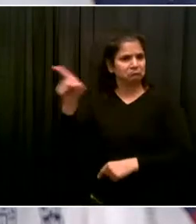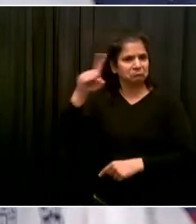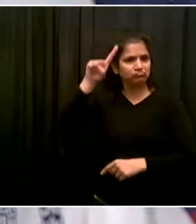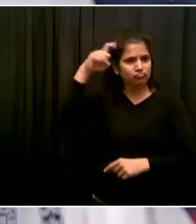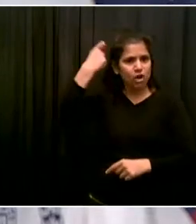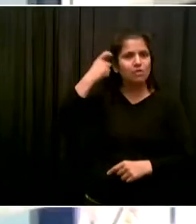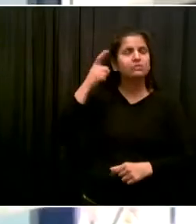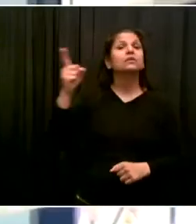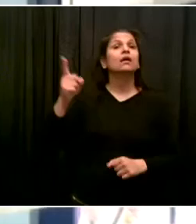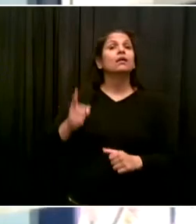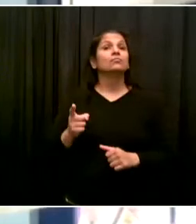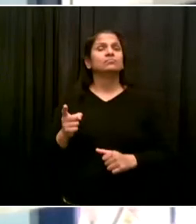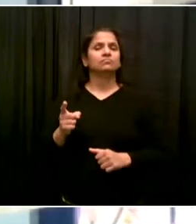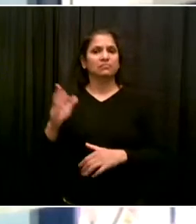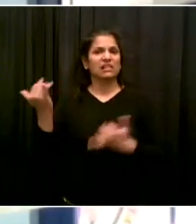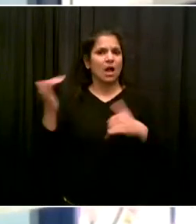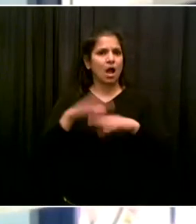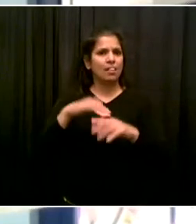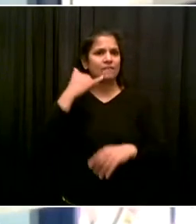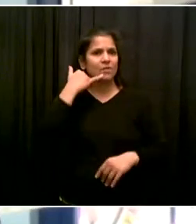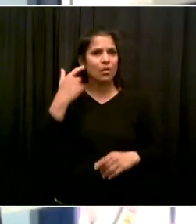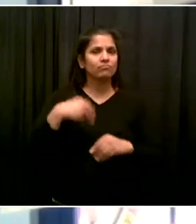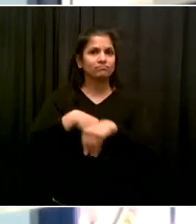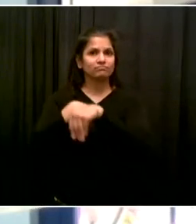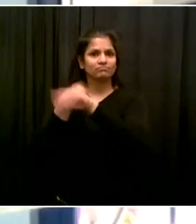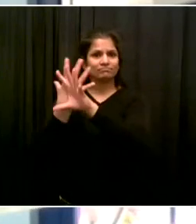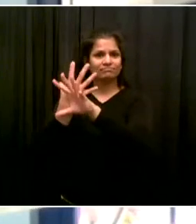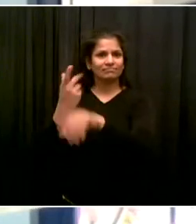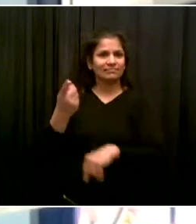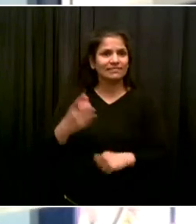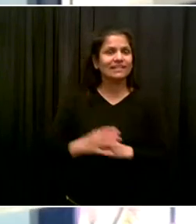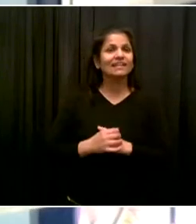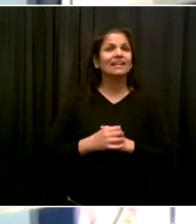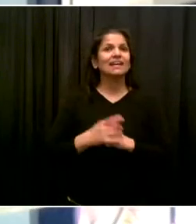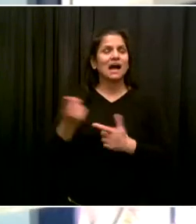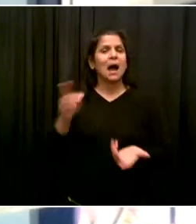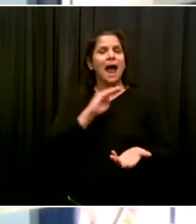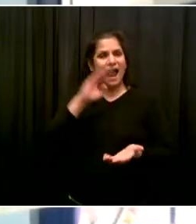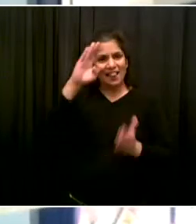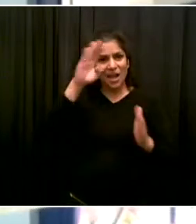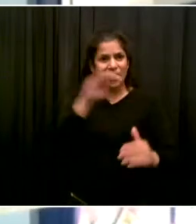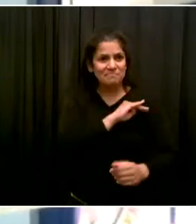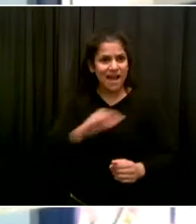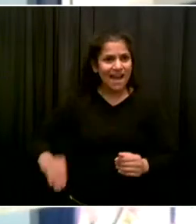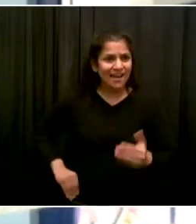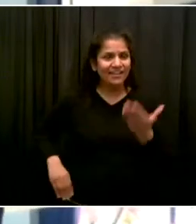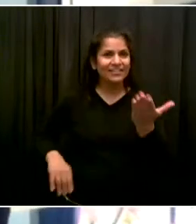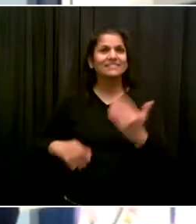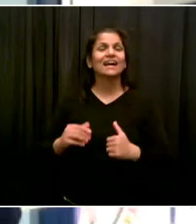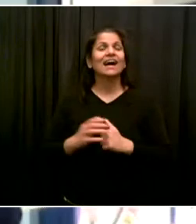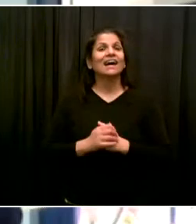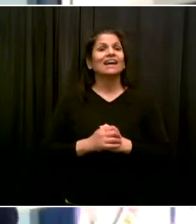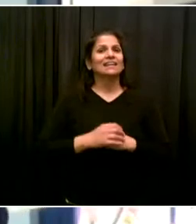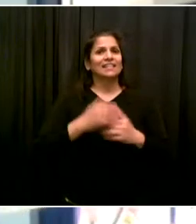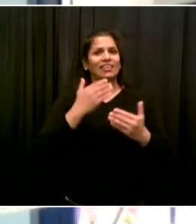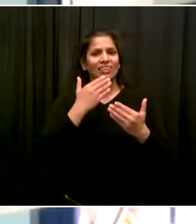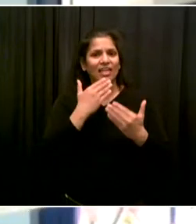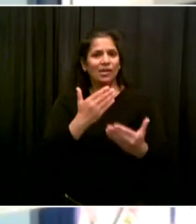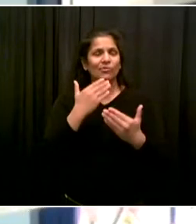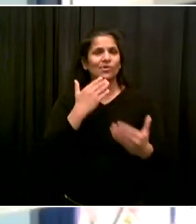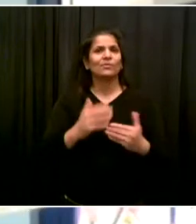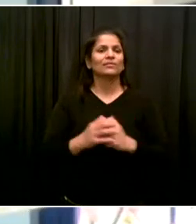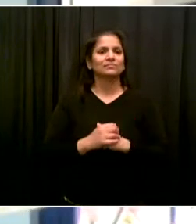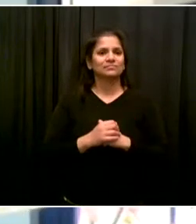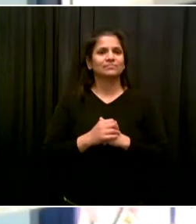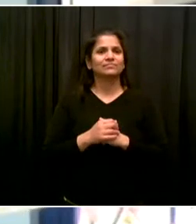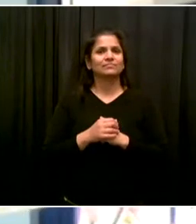Yes, sir. Thank you, Mayor. Before I begin, I'd like to give Ms. Versami, our Big Apple finalist, and her first grade class a